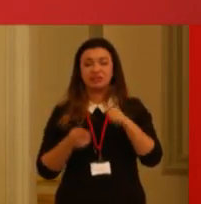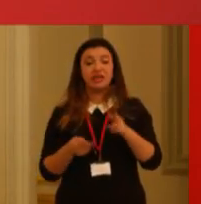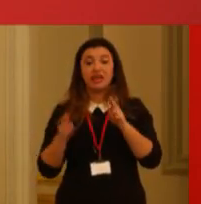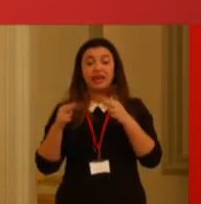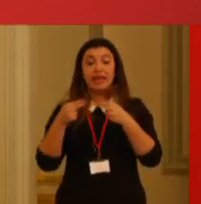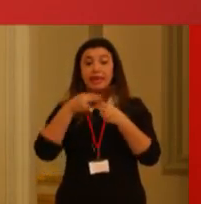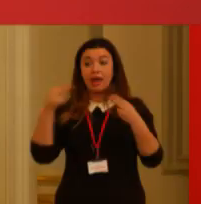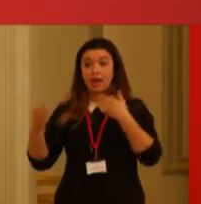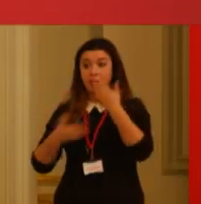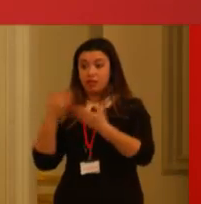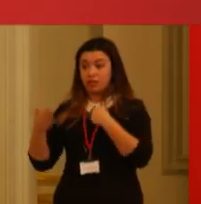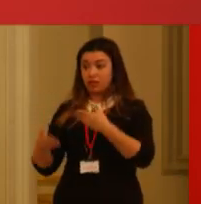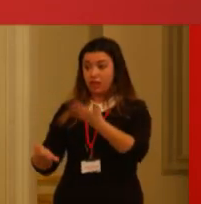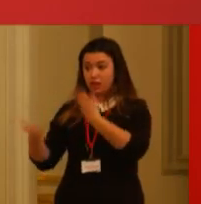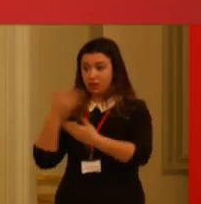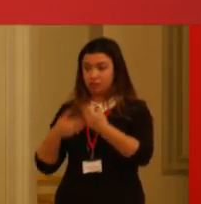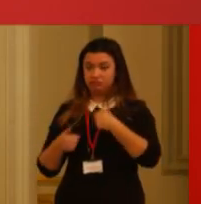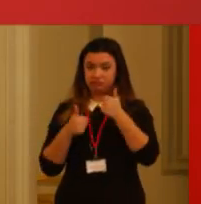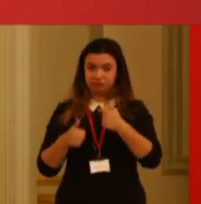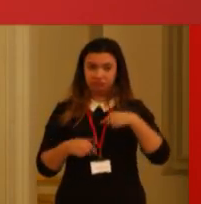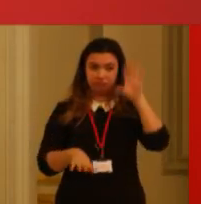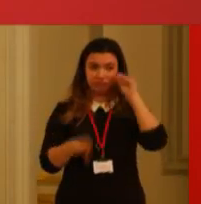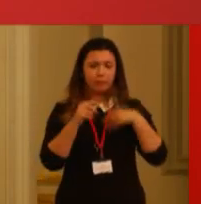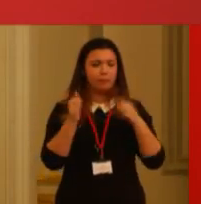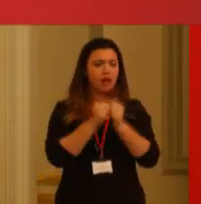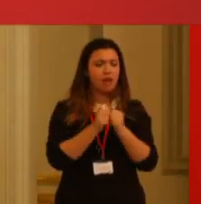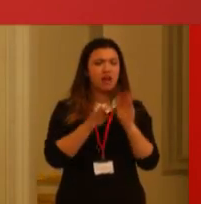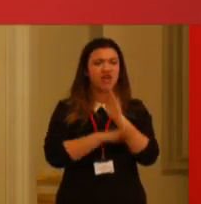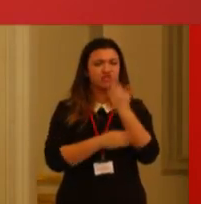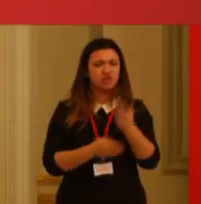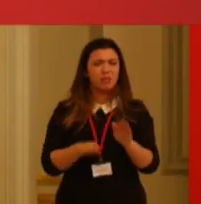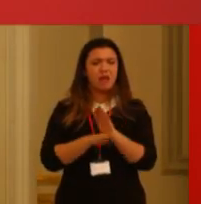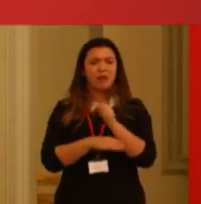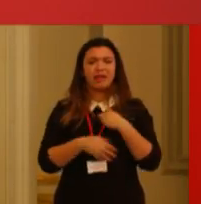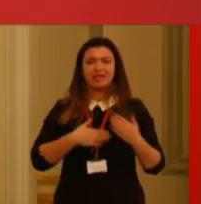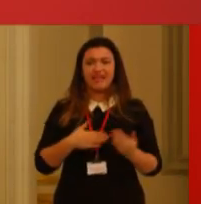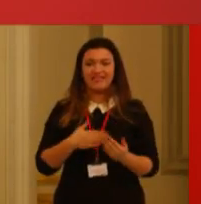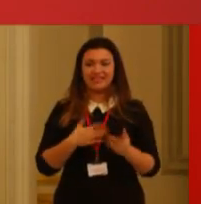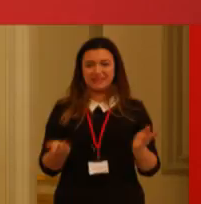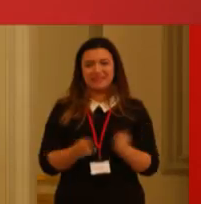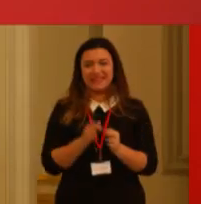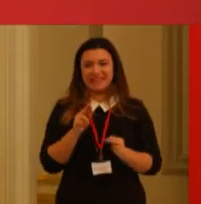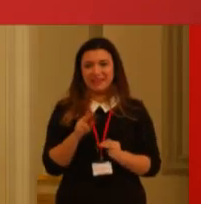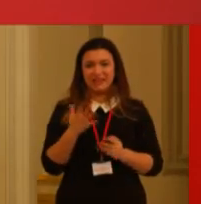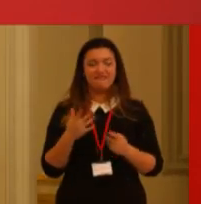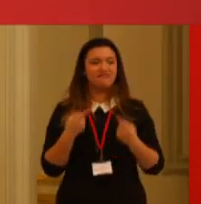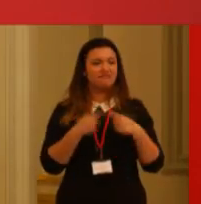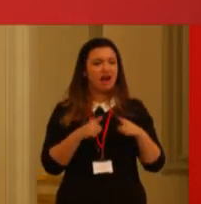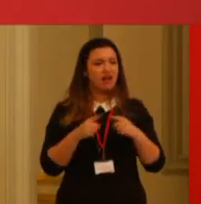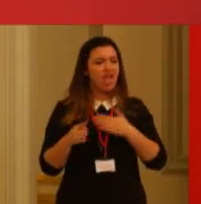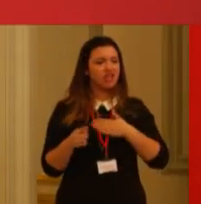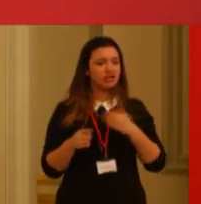they are rather calm and quiet, but they still acknowledge each other's stories because they interact,